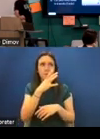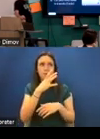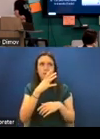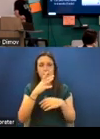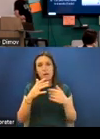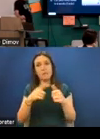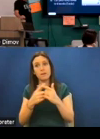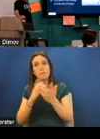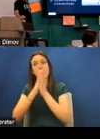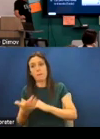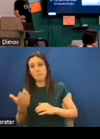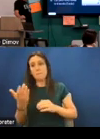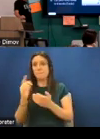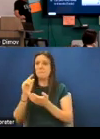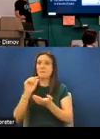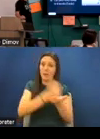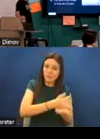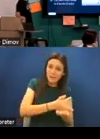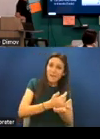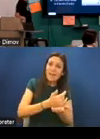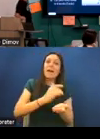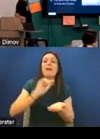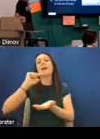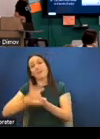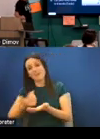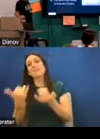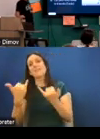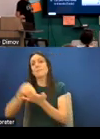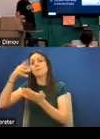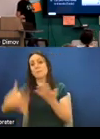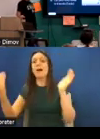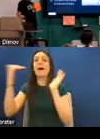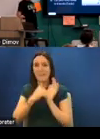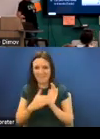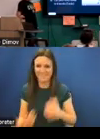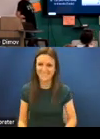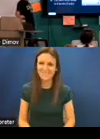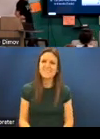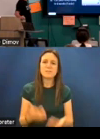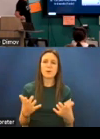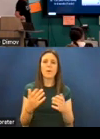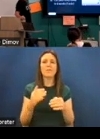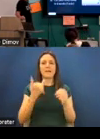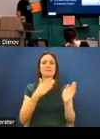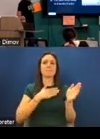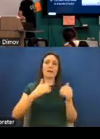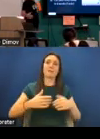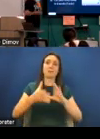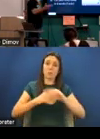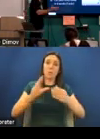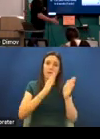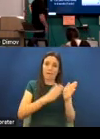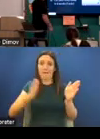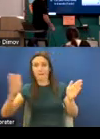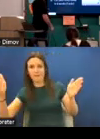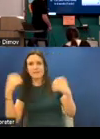then a student, or then a graduate, and then a graduate, and now I'm a student again, so. Lots of dots. Yeah. Dot, right? Going Life. blank. Good for you. Welcome.